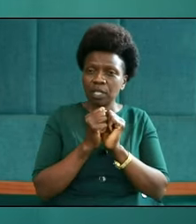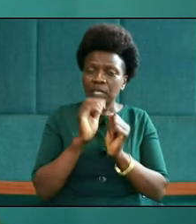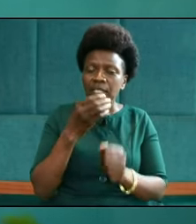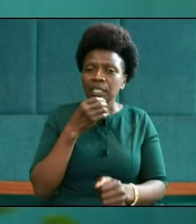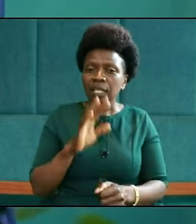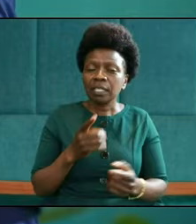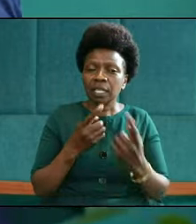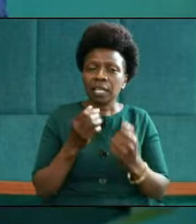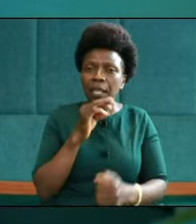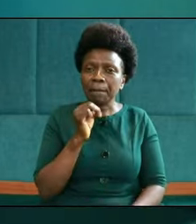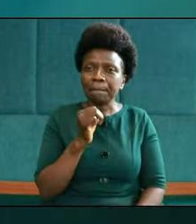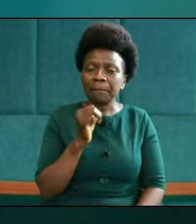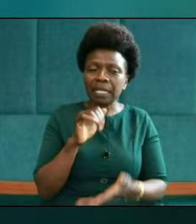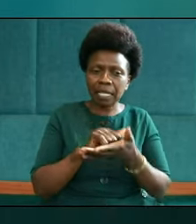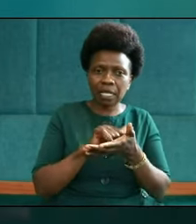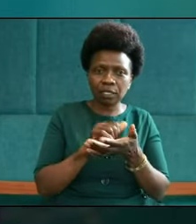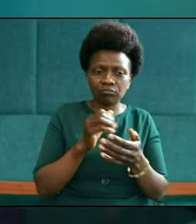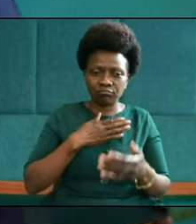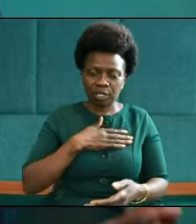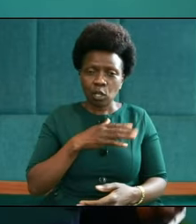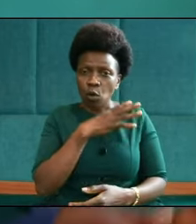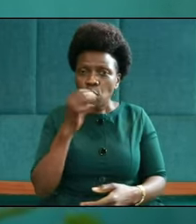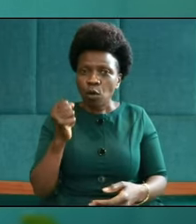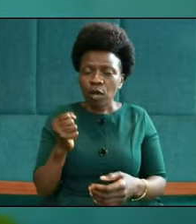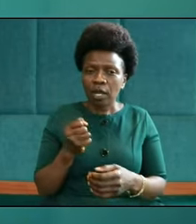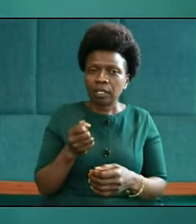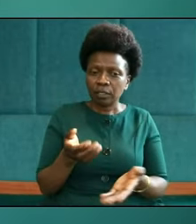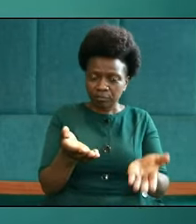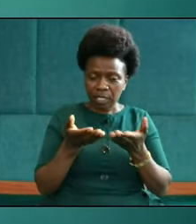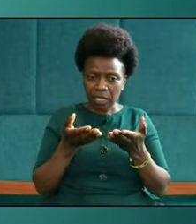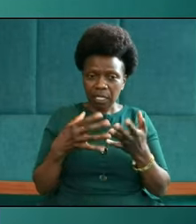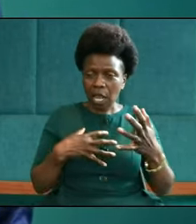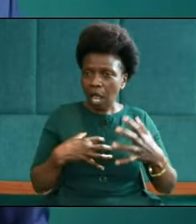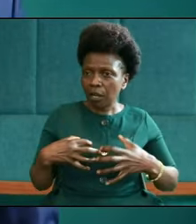and telling him that, please go and bring some animal